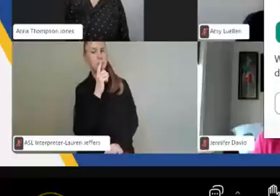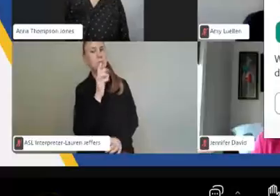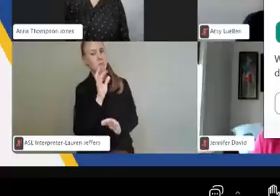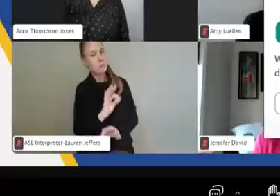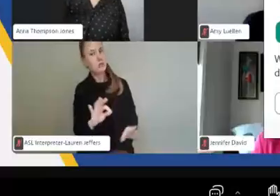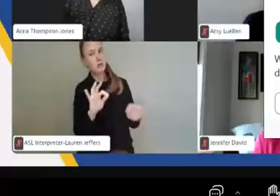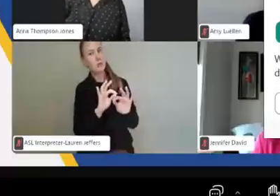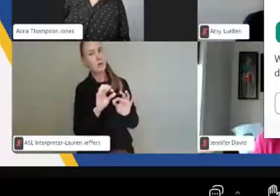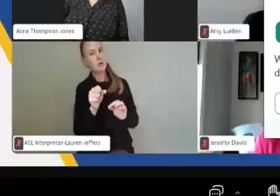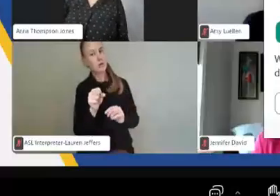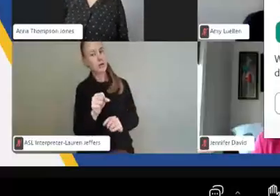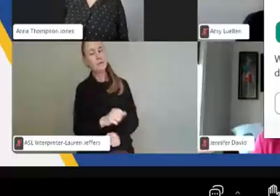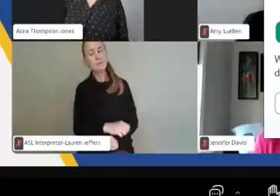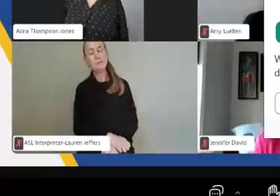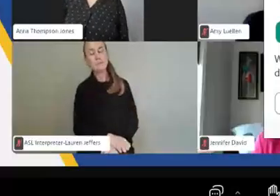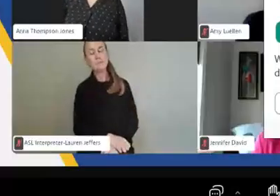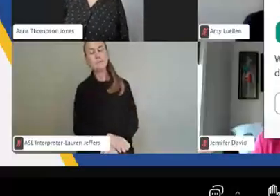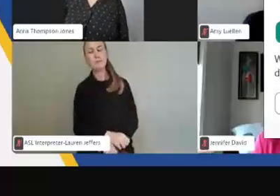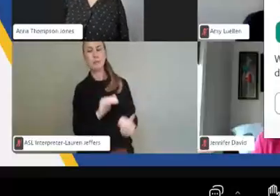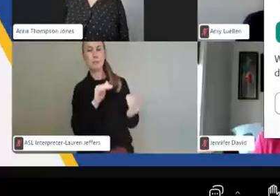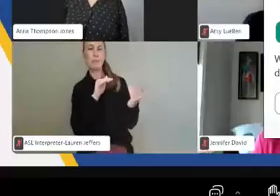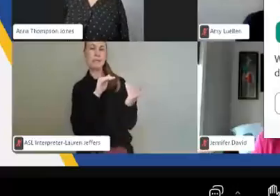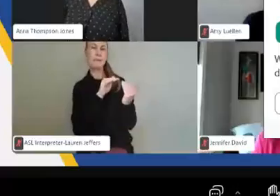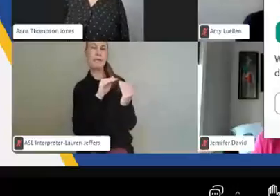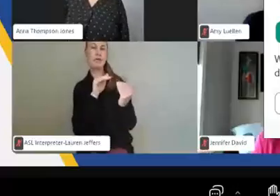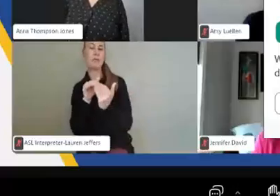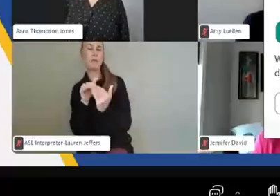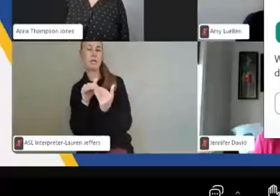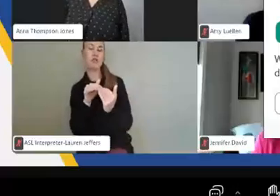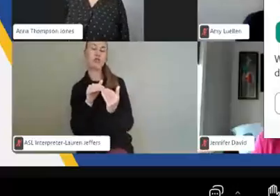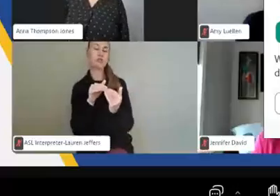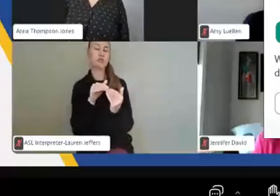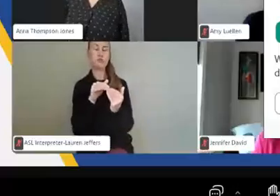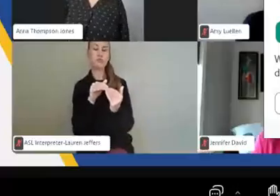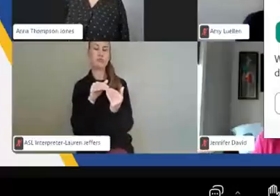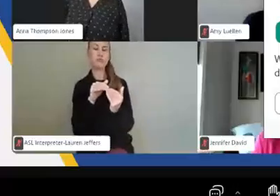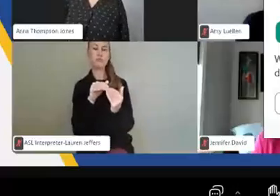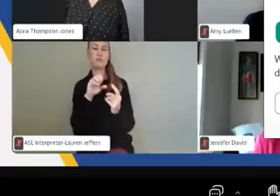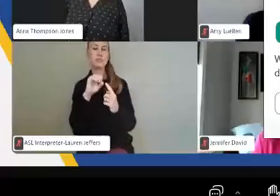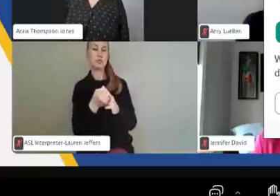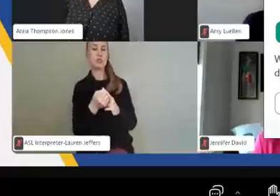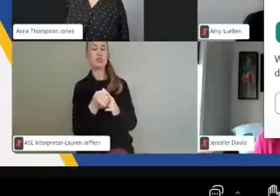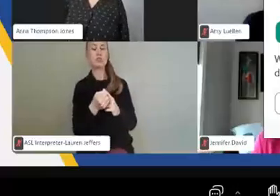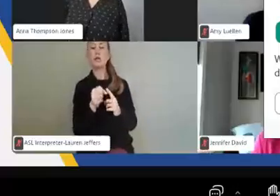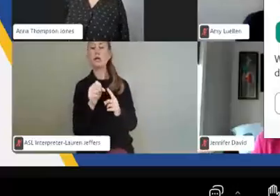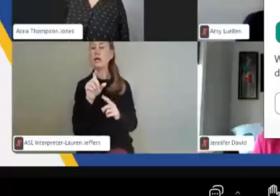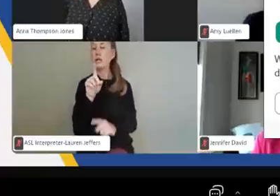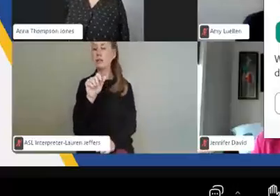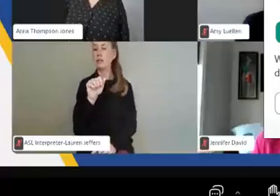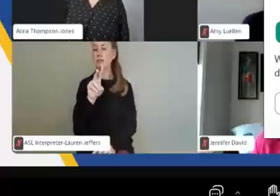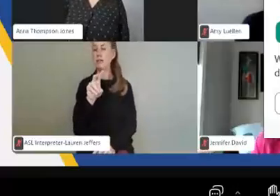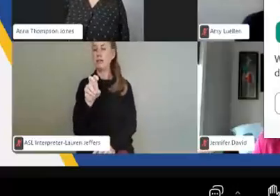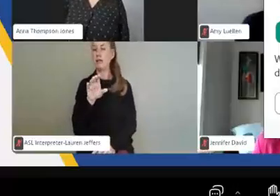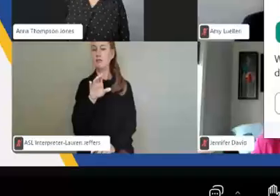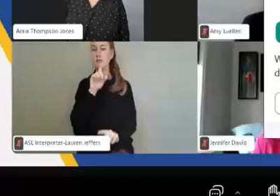important as well. To be a peer-to-peer thing, as you said. In response to Dave, as far as